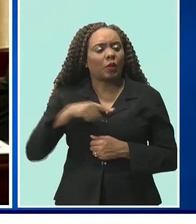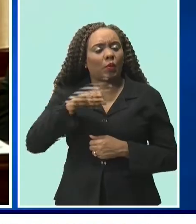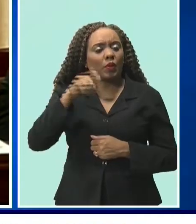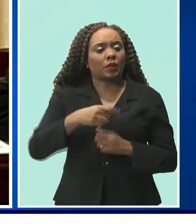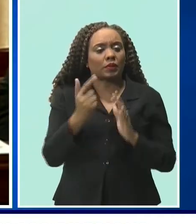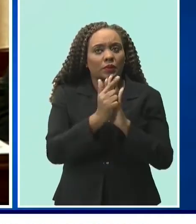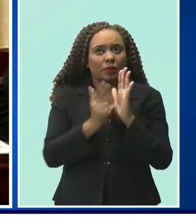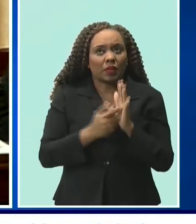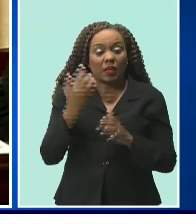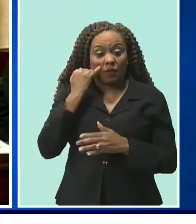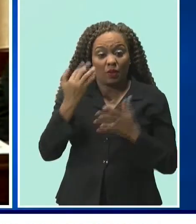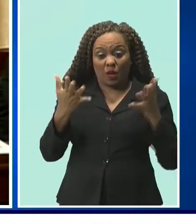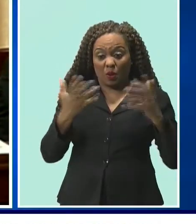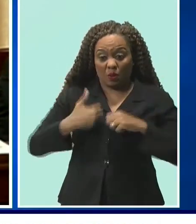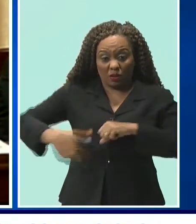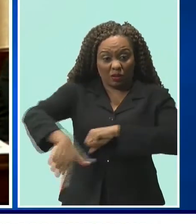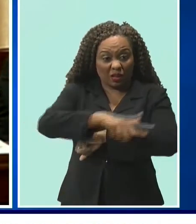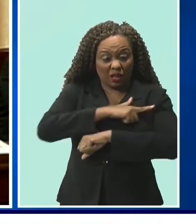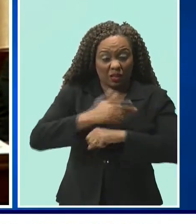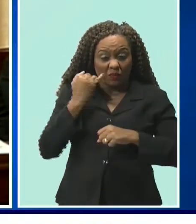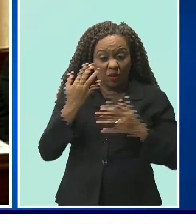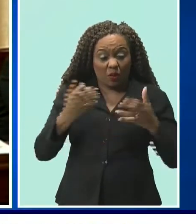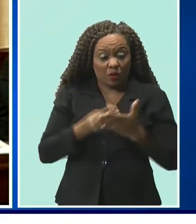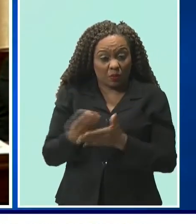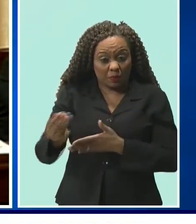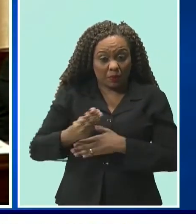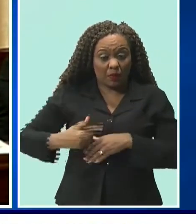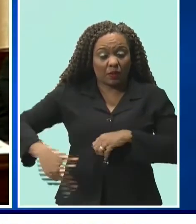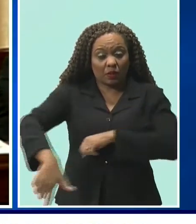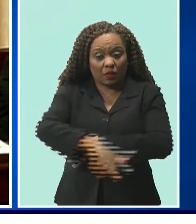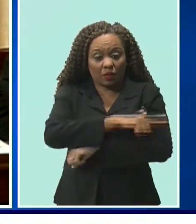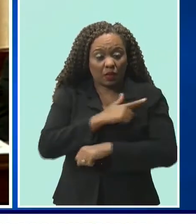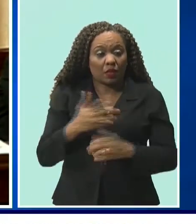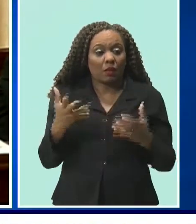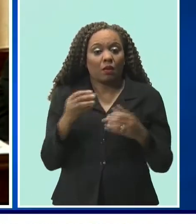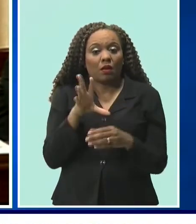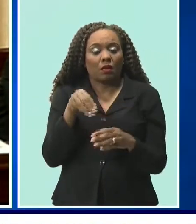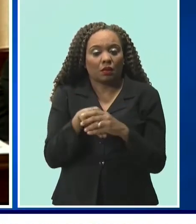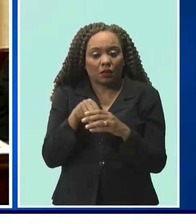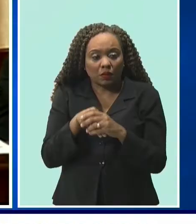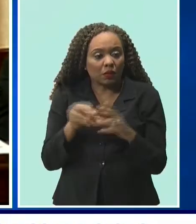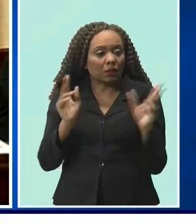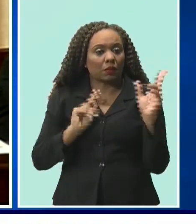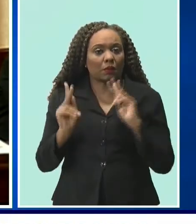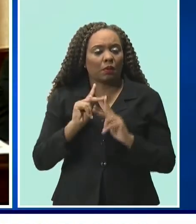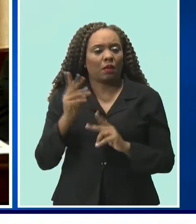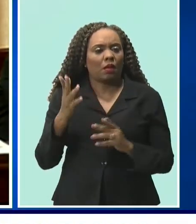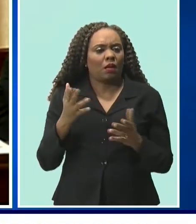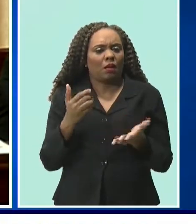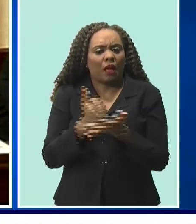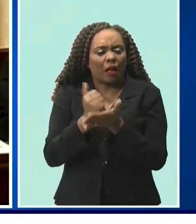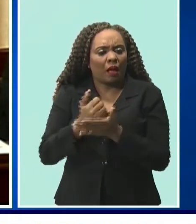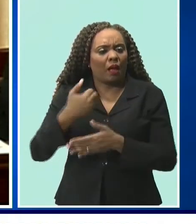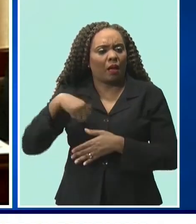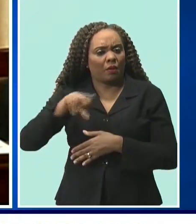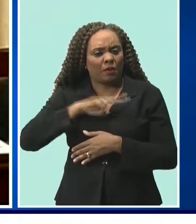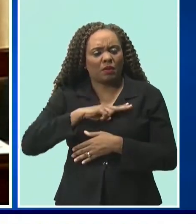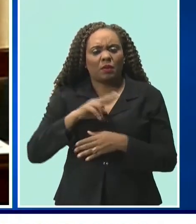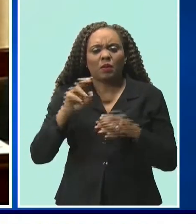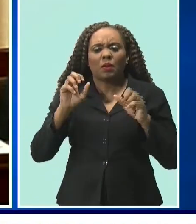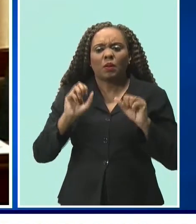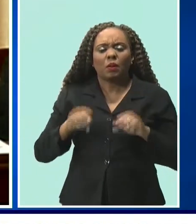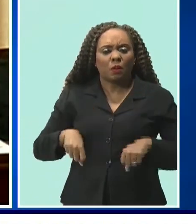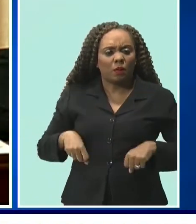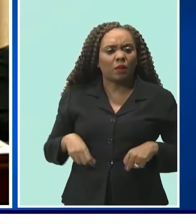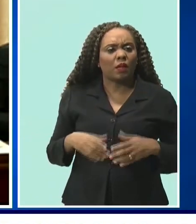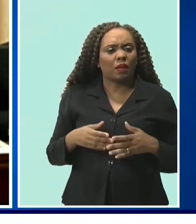you want a piece of land in Barbados, because you're investing and you're going to employ people and you're going to help us to earn foreign exchange, we can provide for